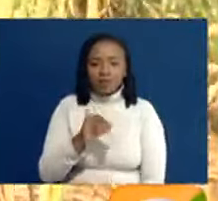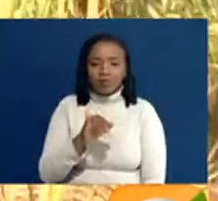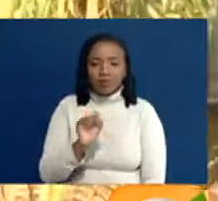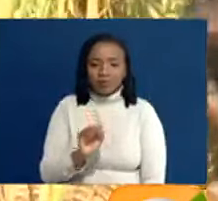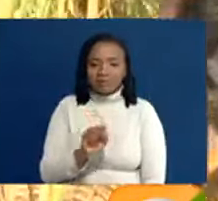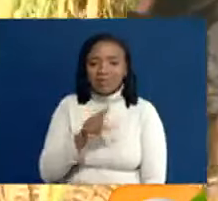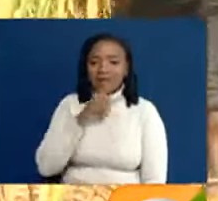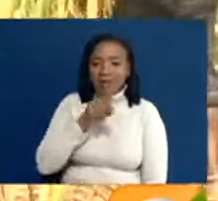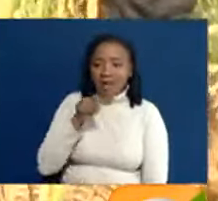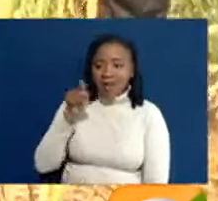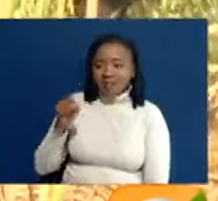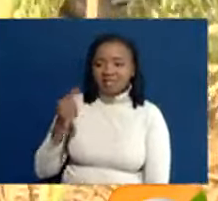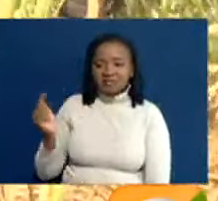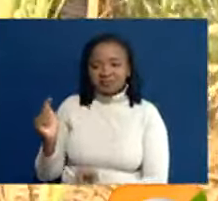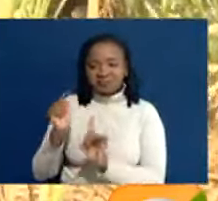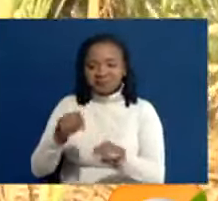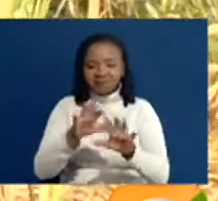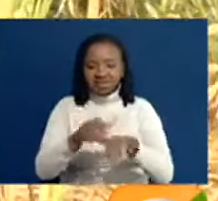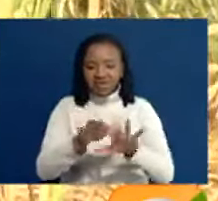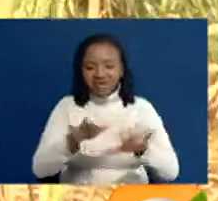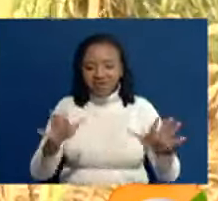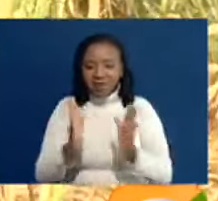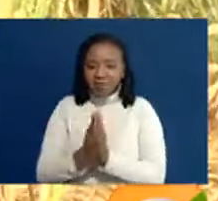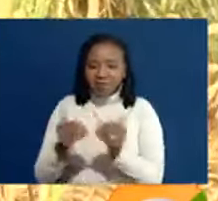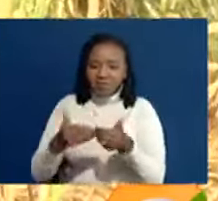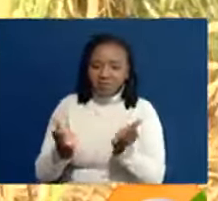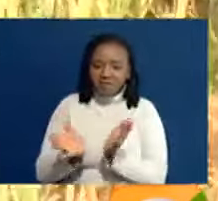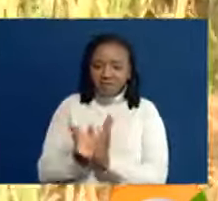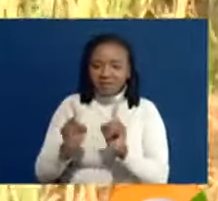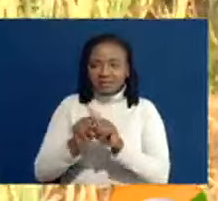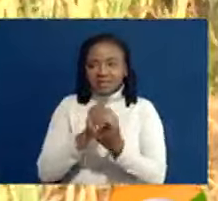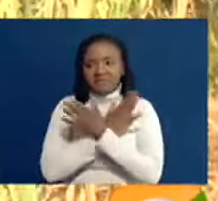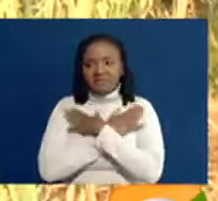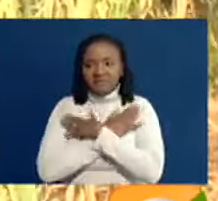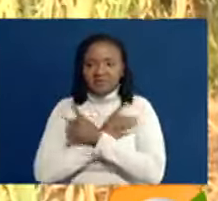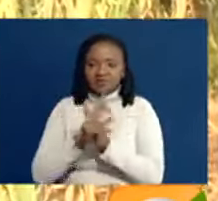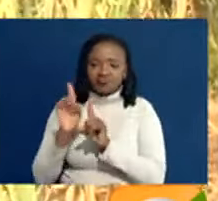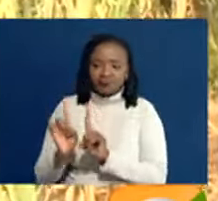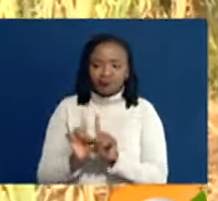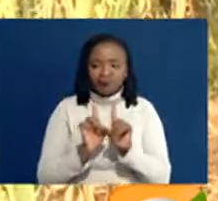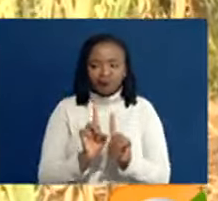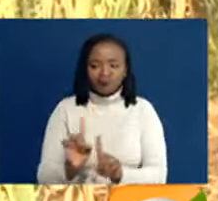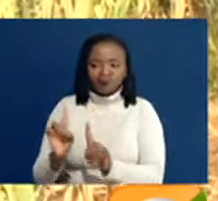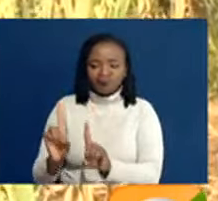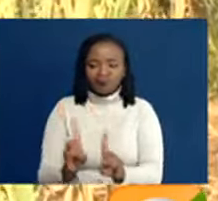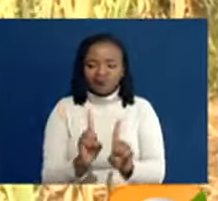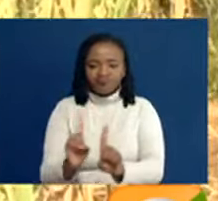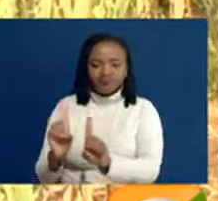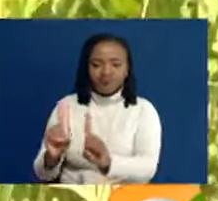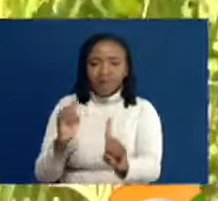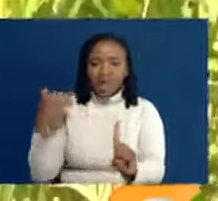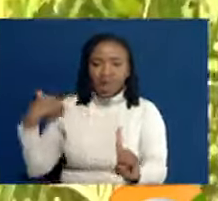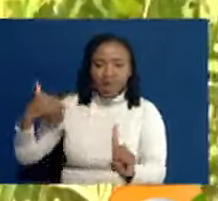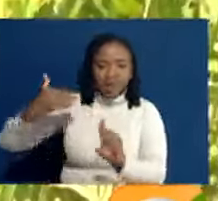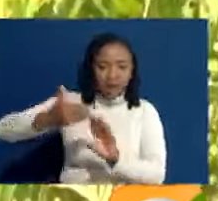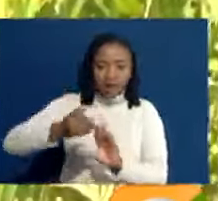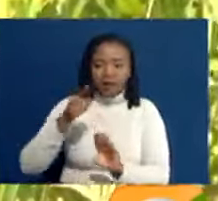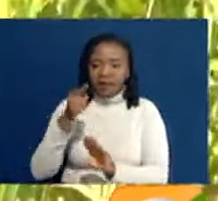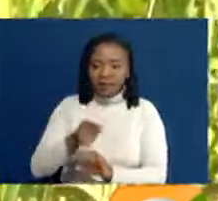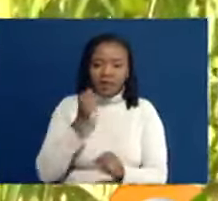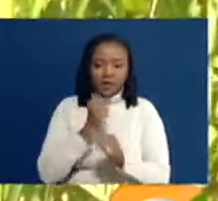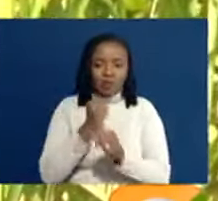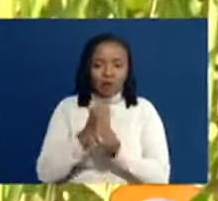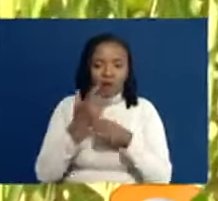Okumu takes a walk inside the farm with his family and friends. For decades, the family heavily relied on sugarcane